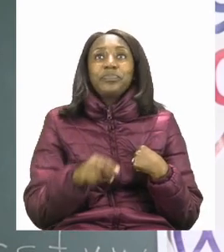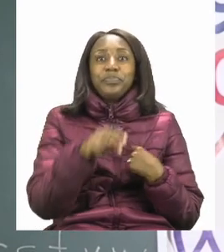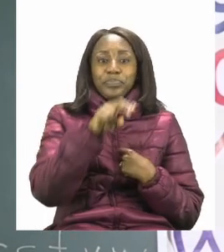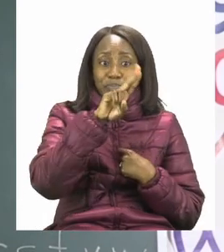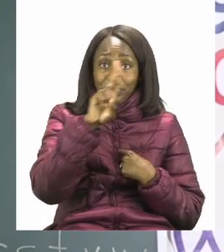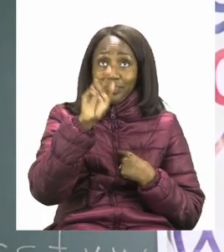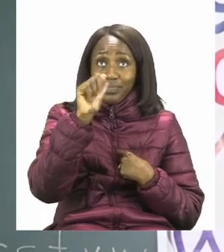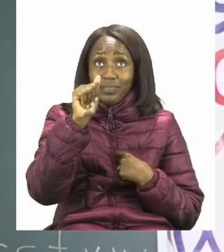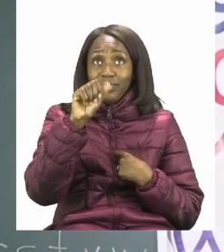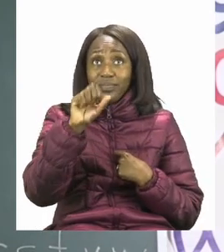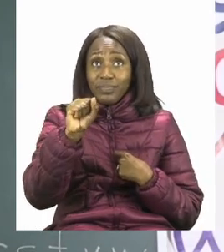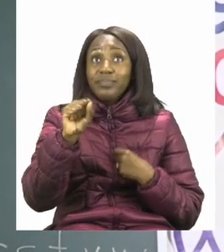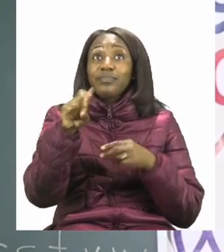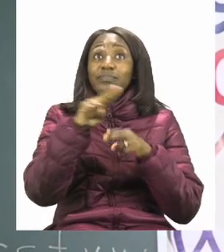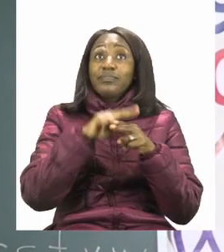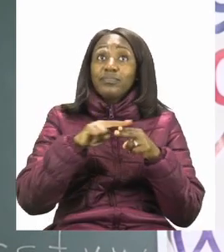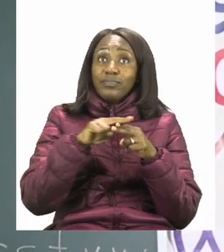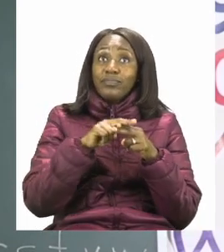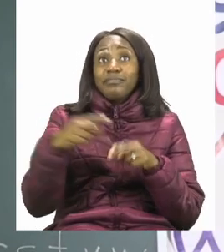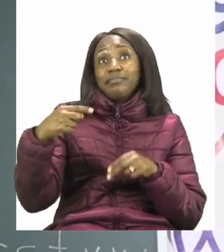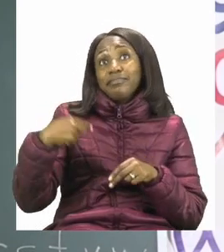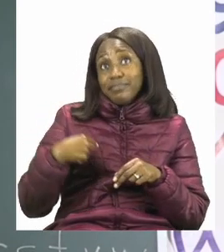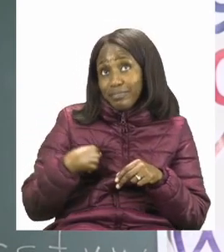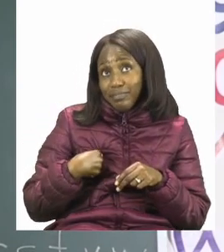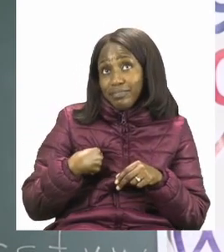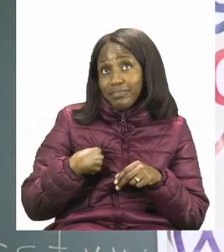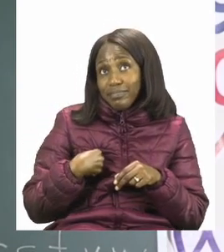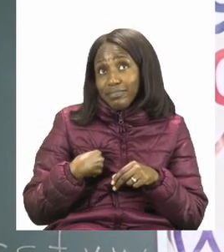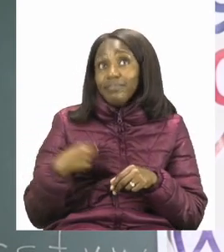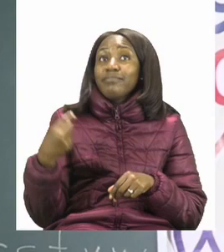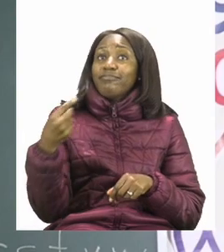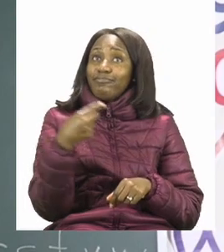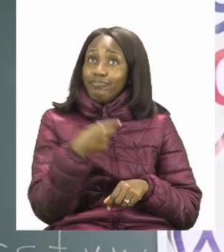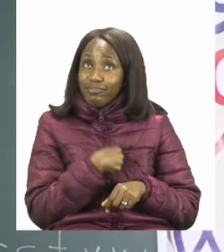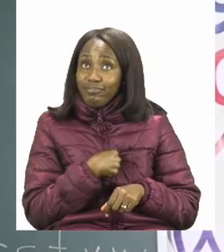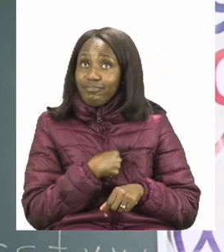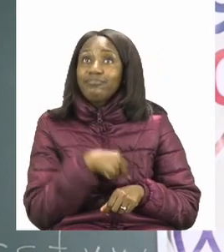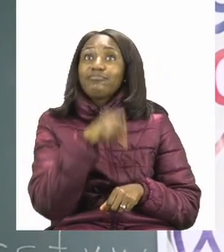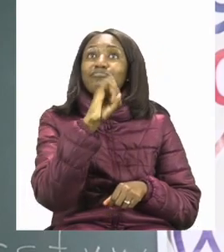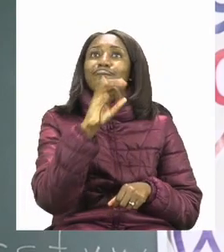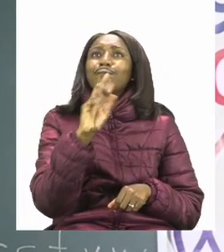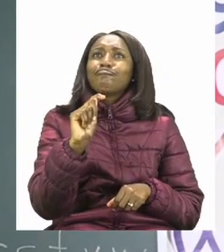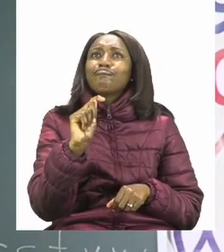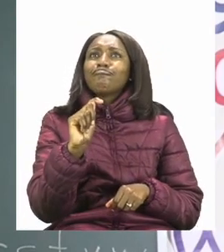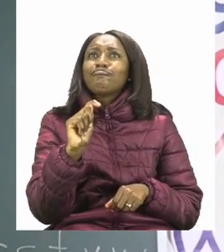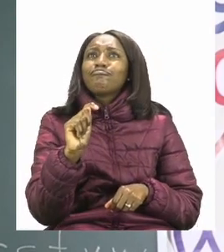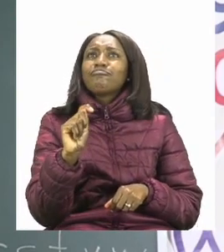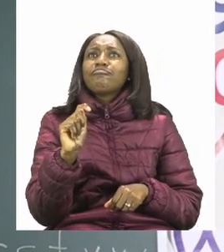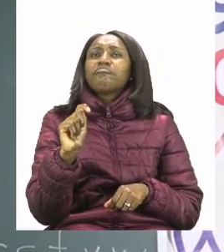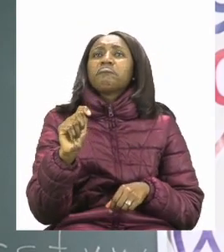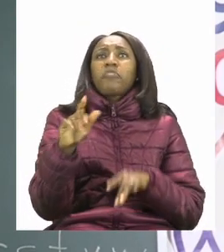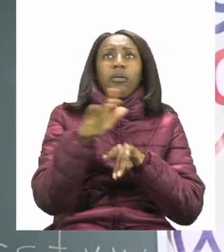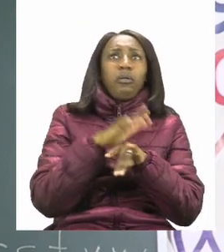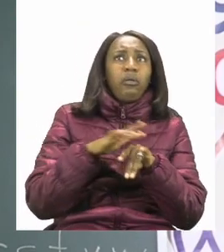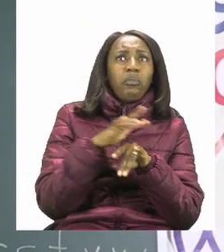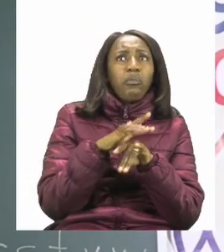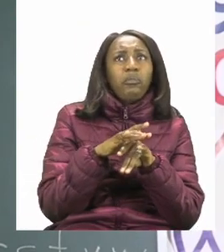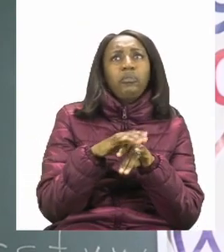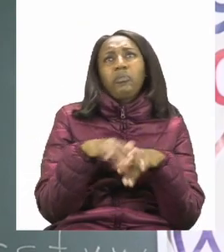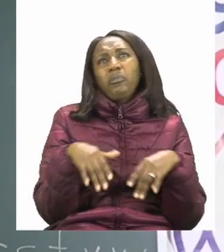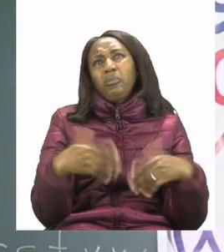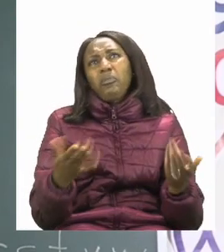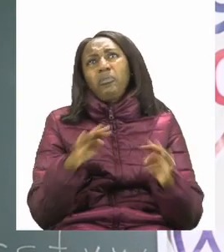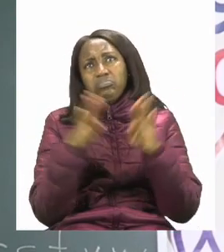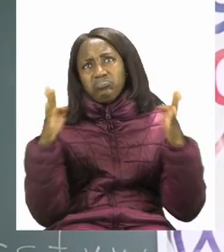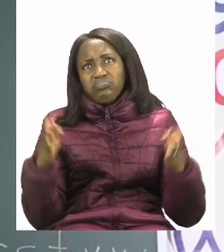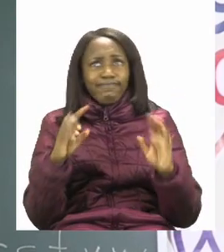or they. But if it is he, she, or it, we use